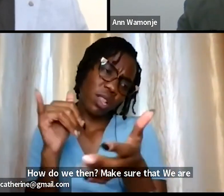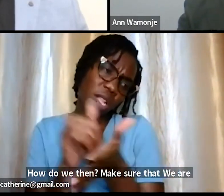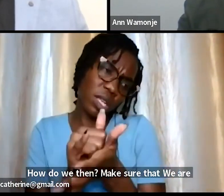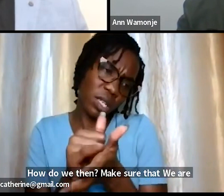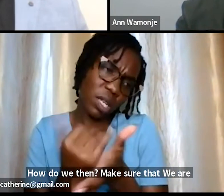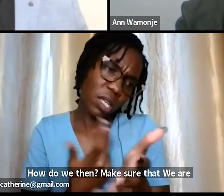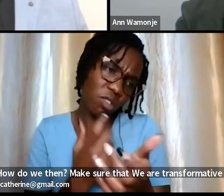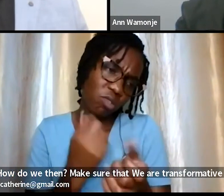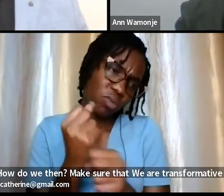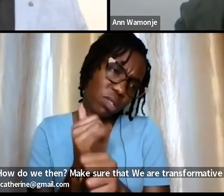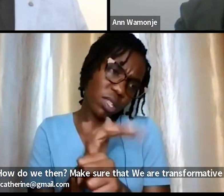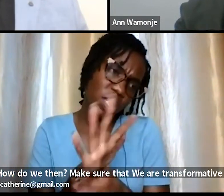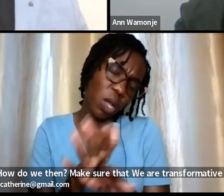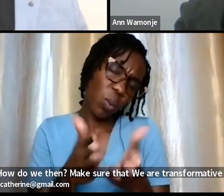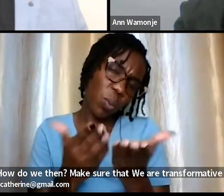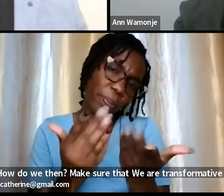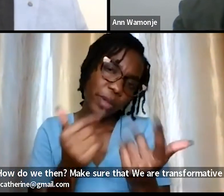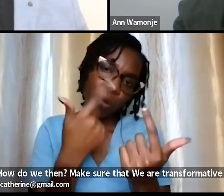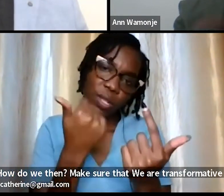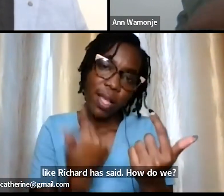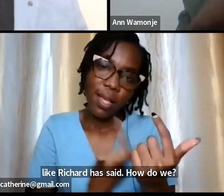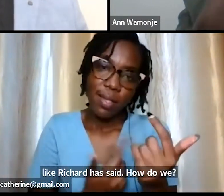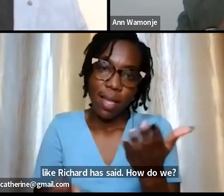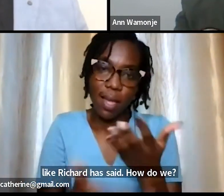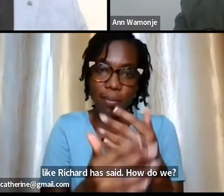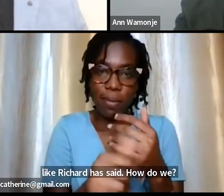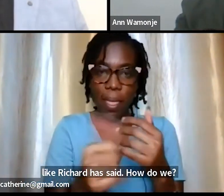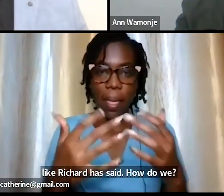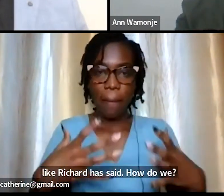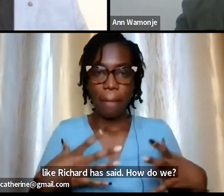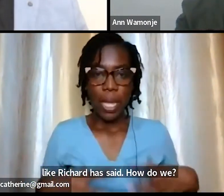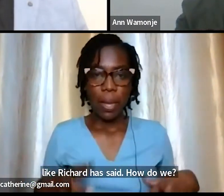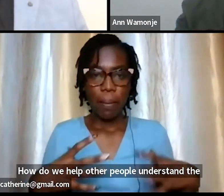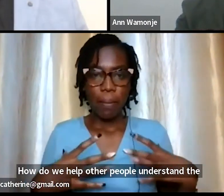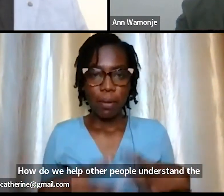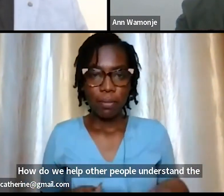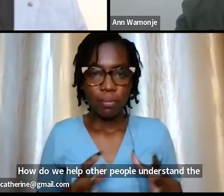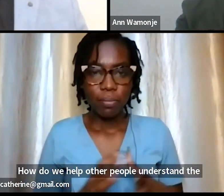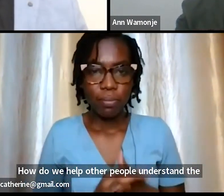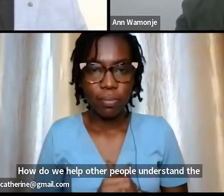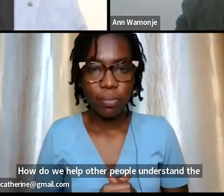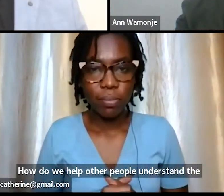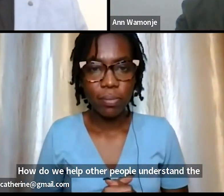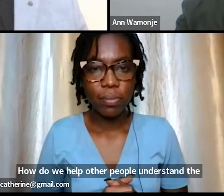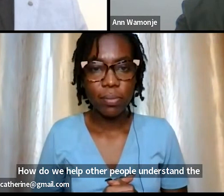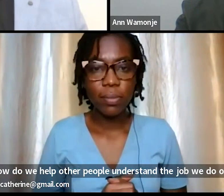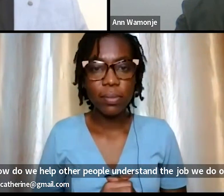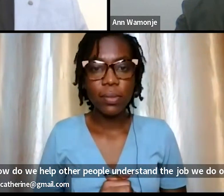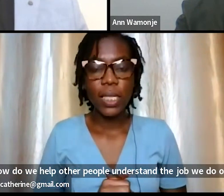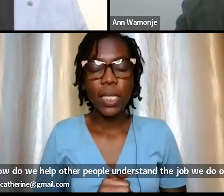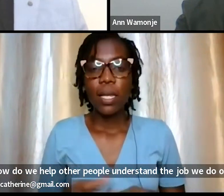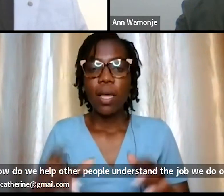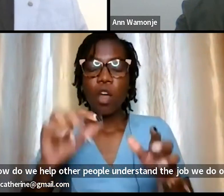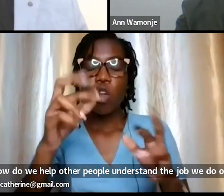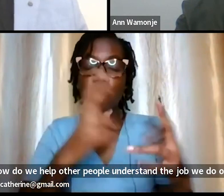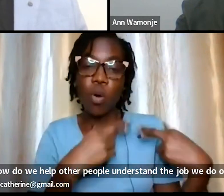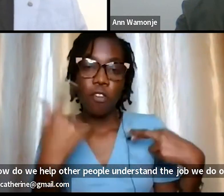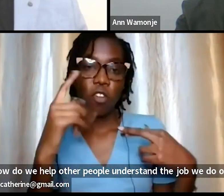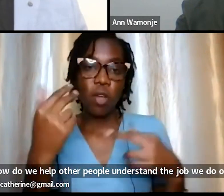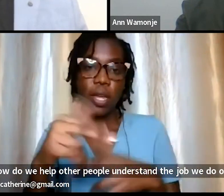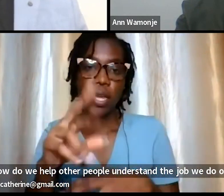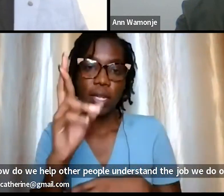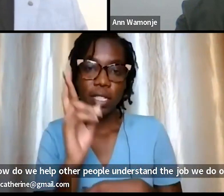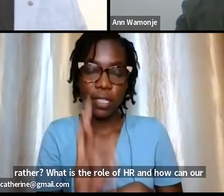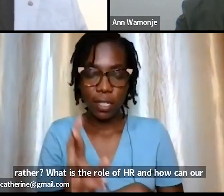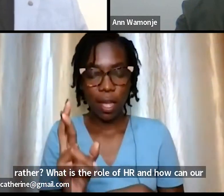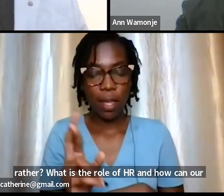do we help other people understand the job we do? Or rather, what is the role of HR, and how can we